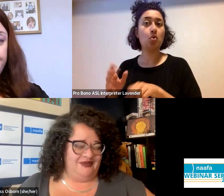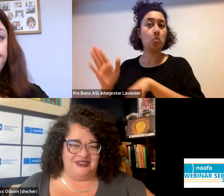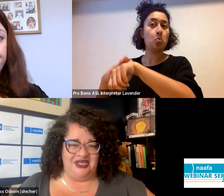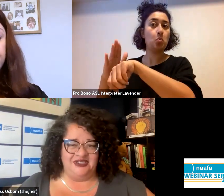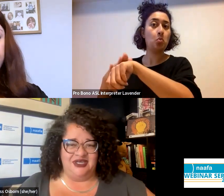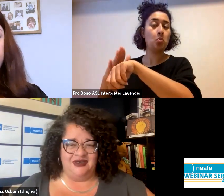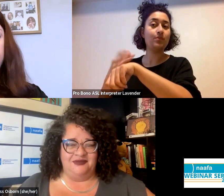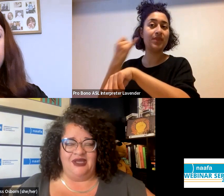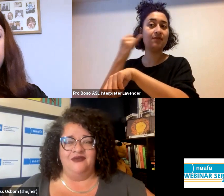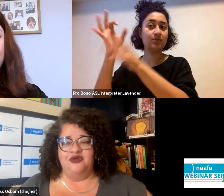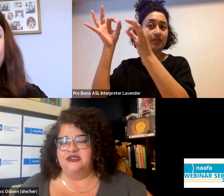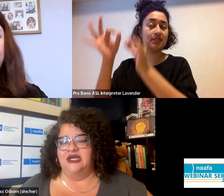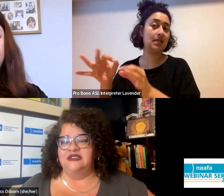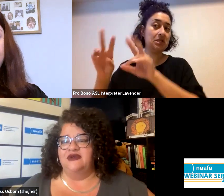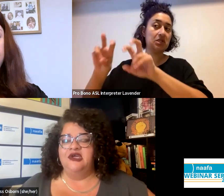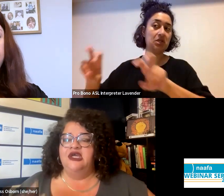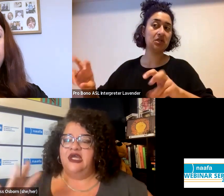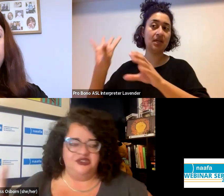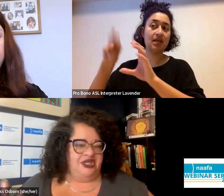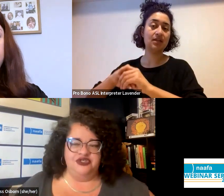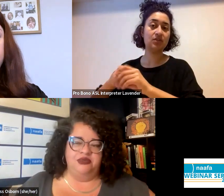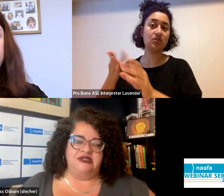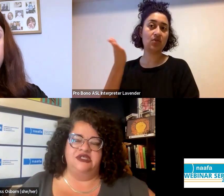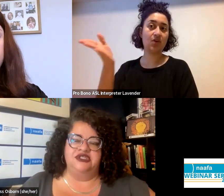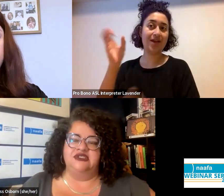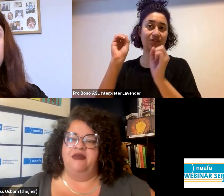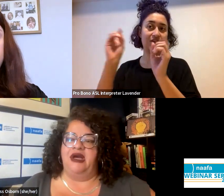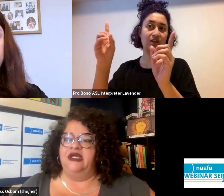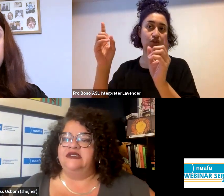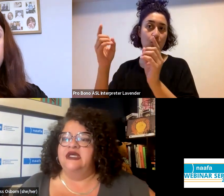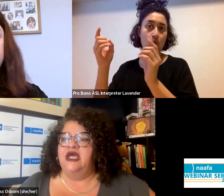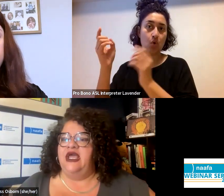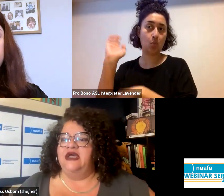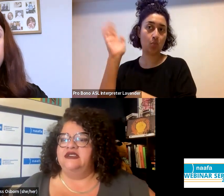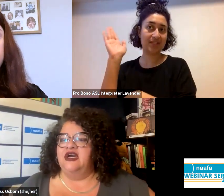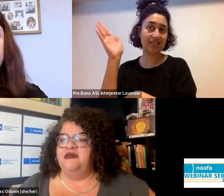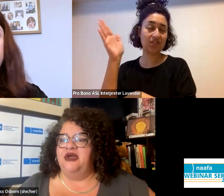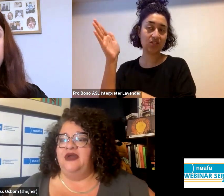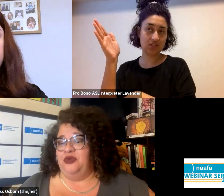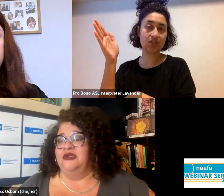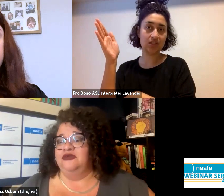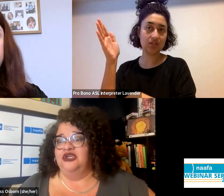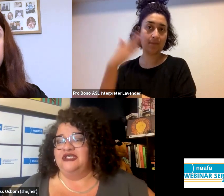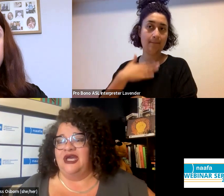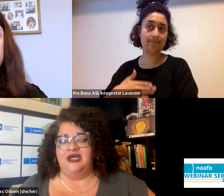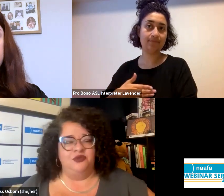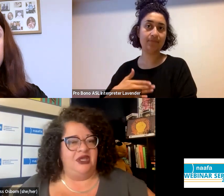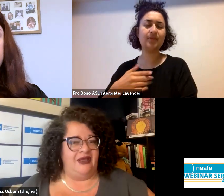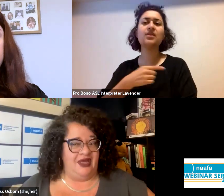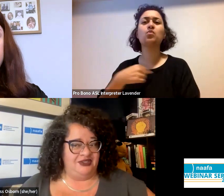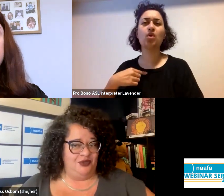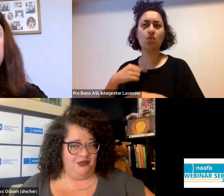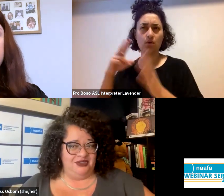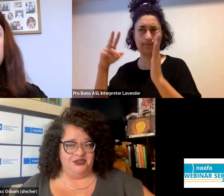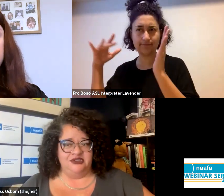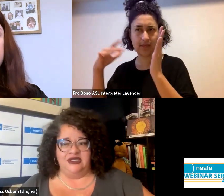to investigate any of those kinds of educational presentations of bodies, and we'll look into that as we